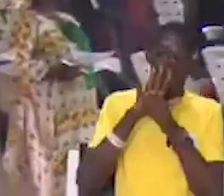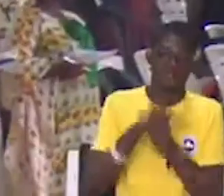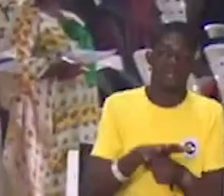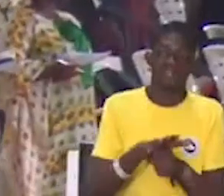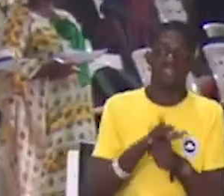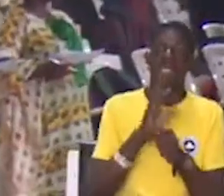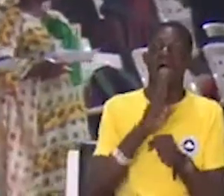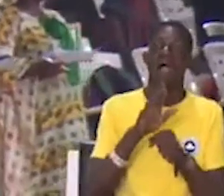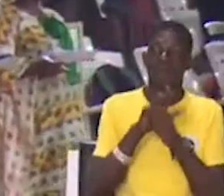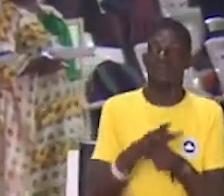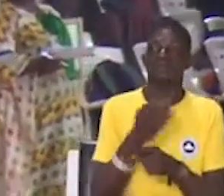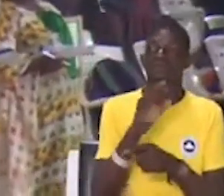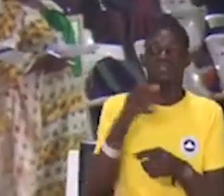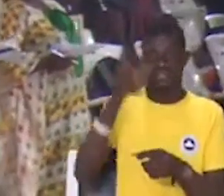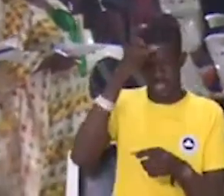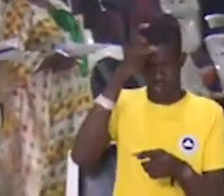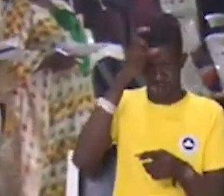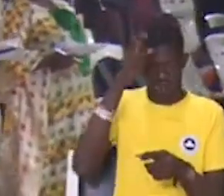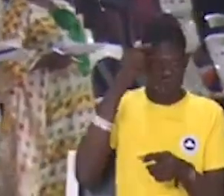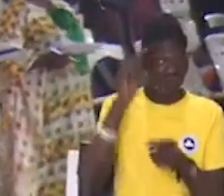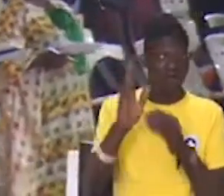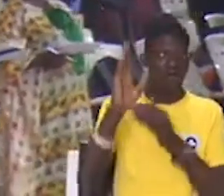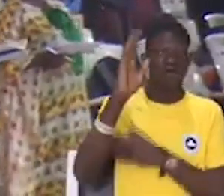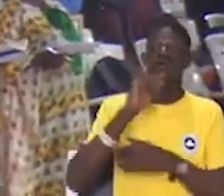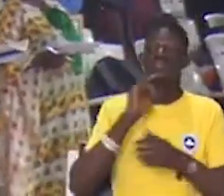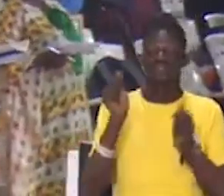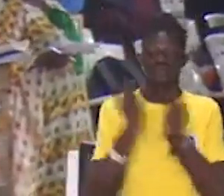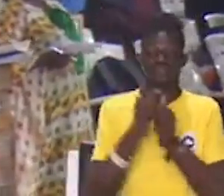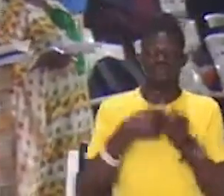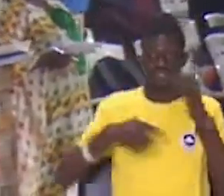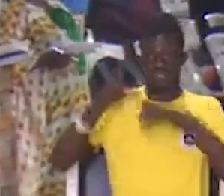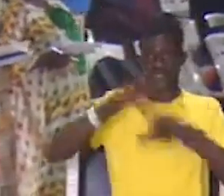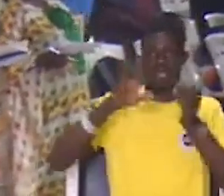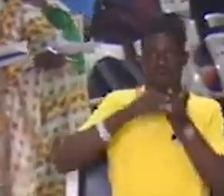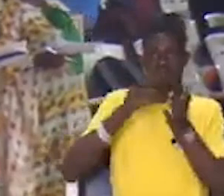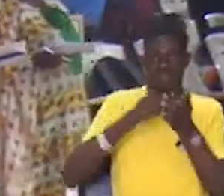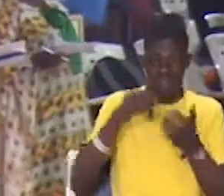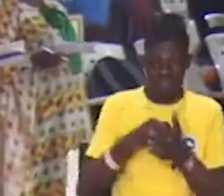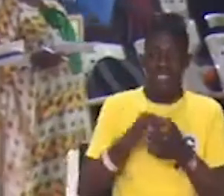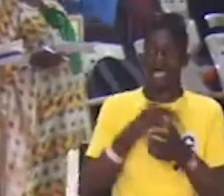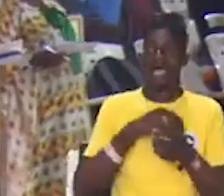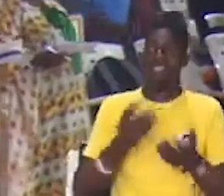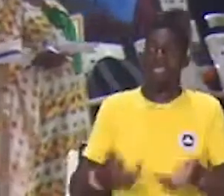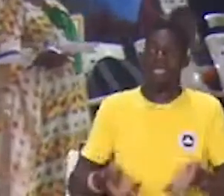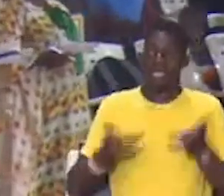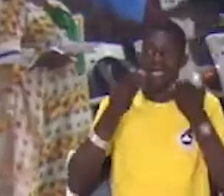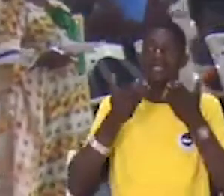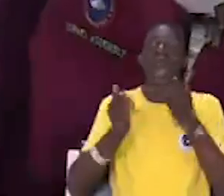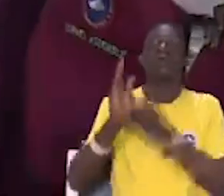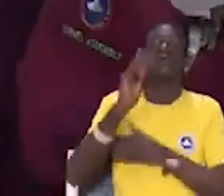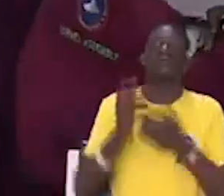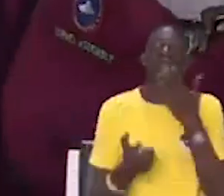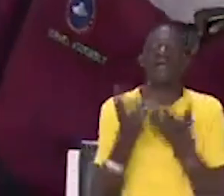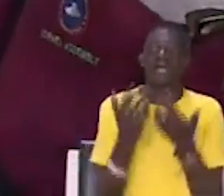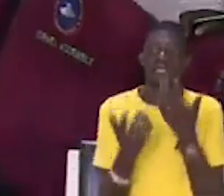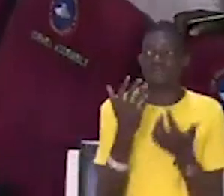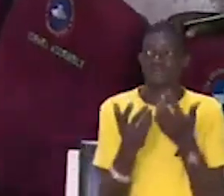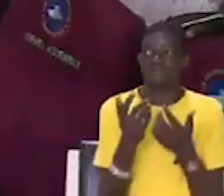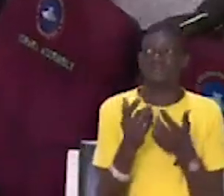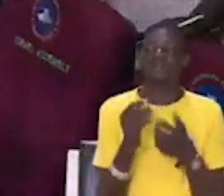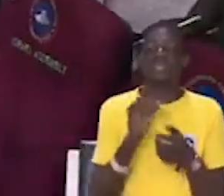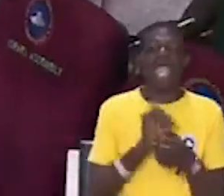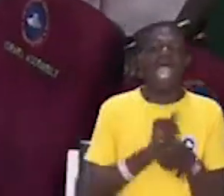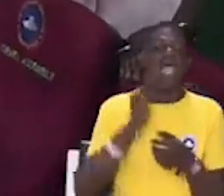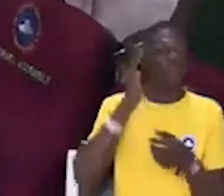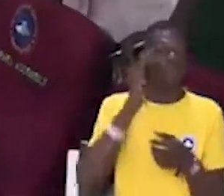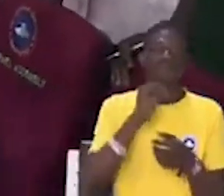of the devil, for God is with me. I carry God's fire. I will no